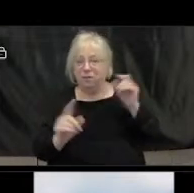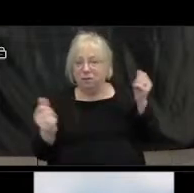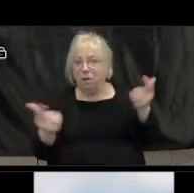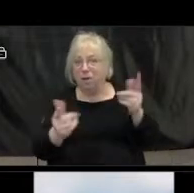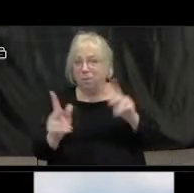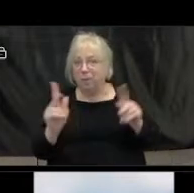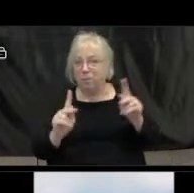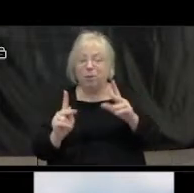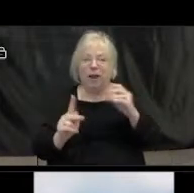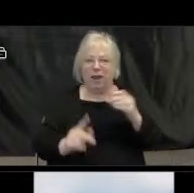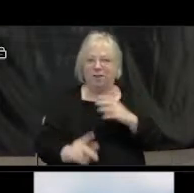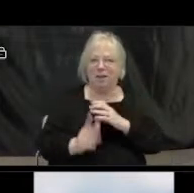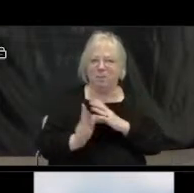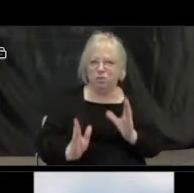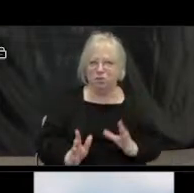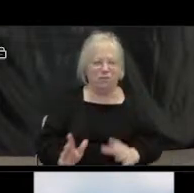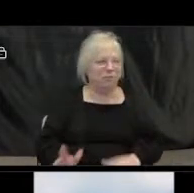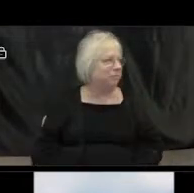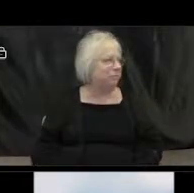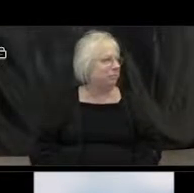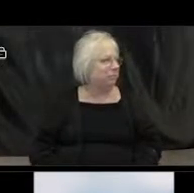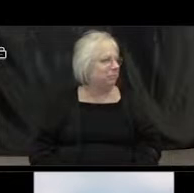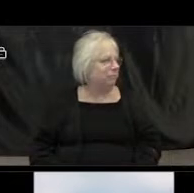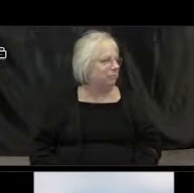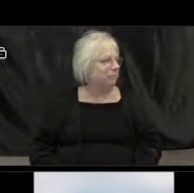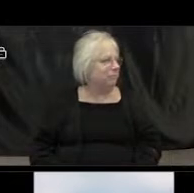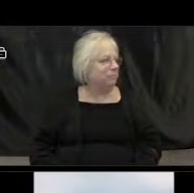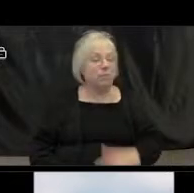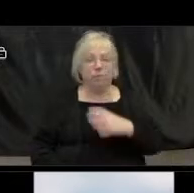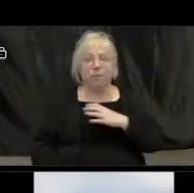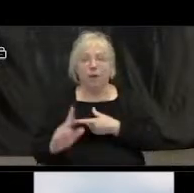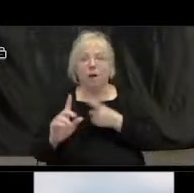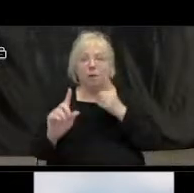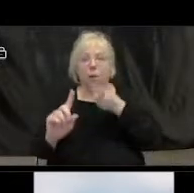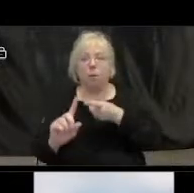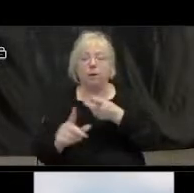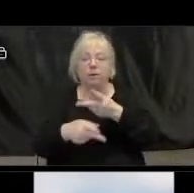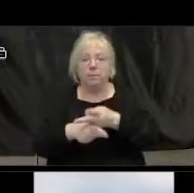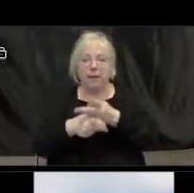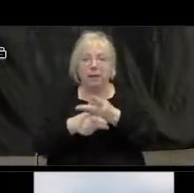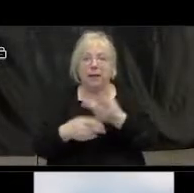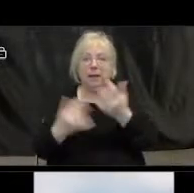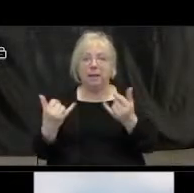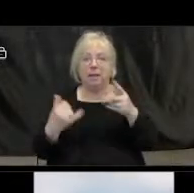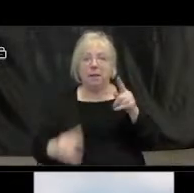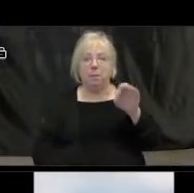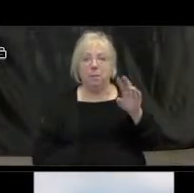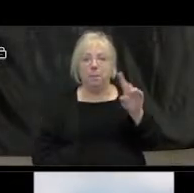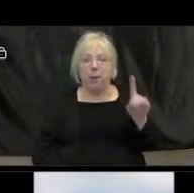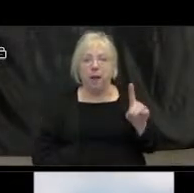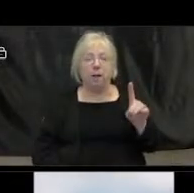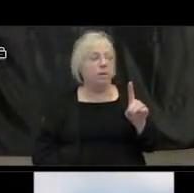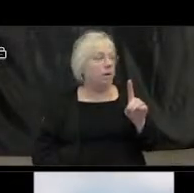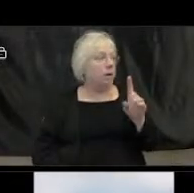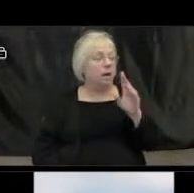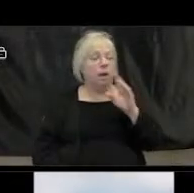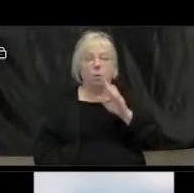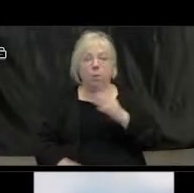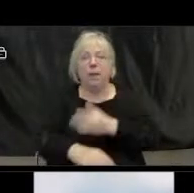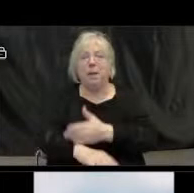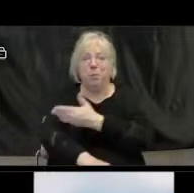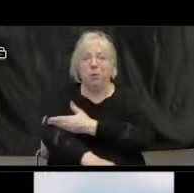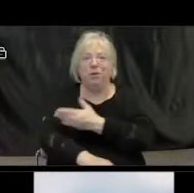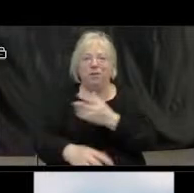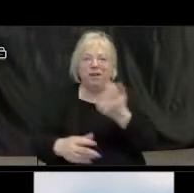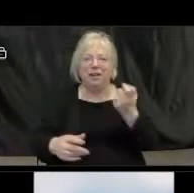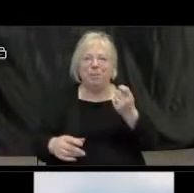the commissioners. Yeah, our intention is to maintain the existing pond. It will be actually improved a little bit. We're